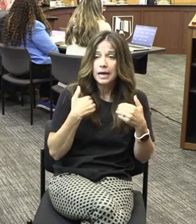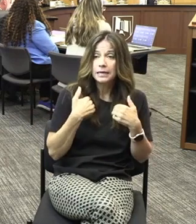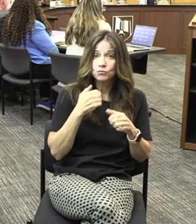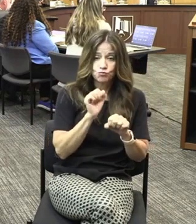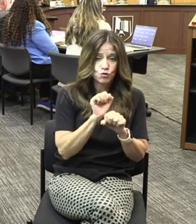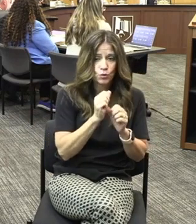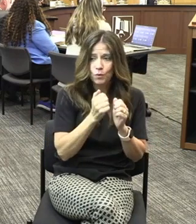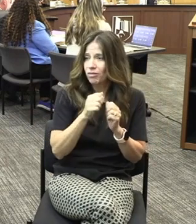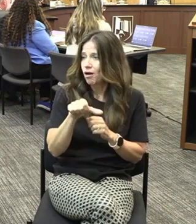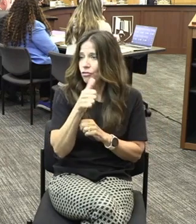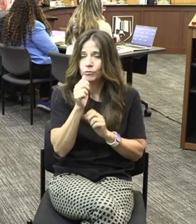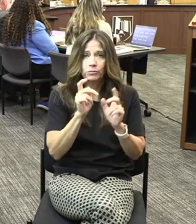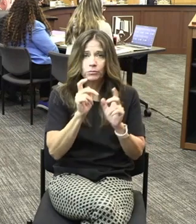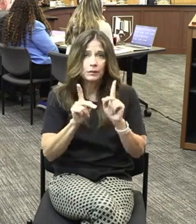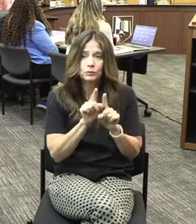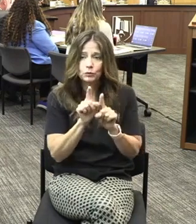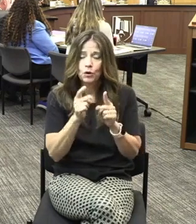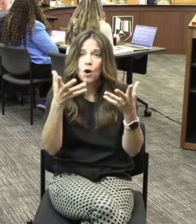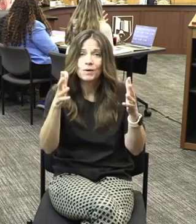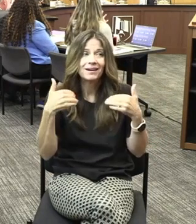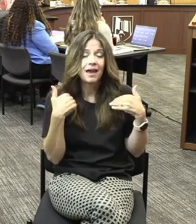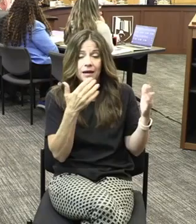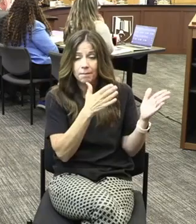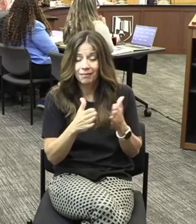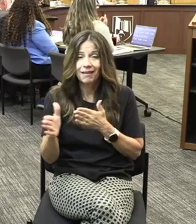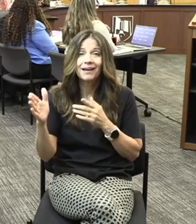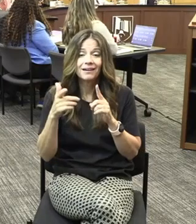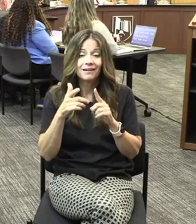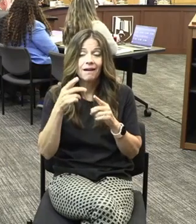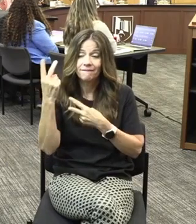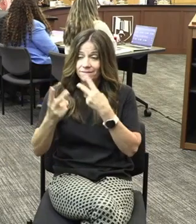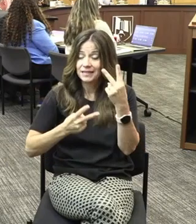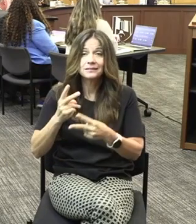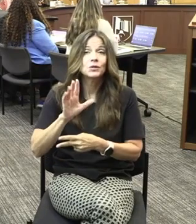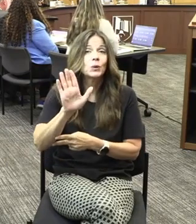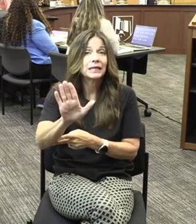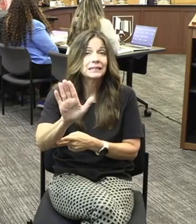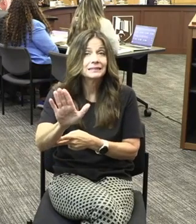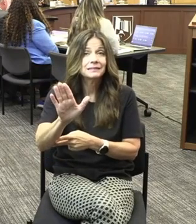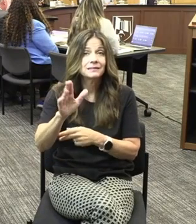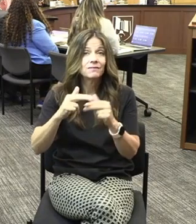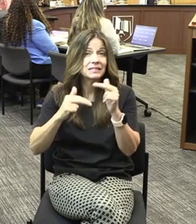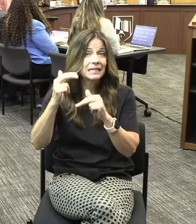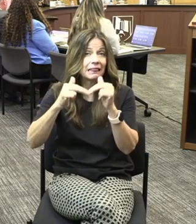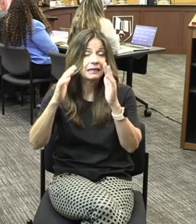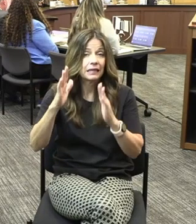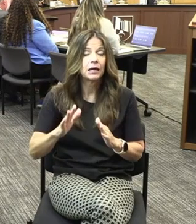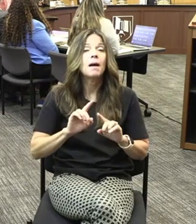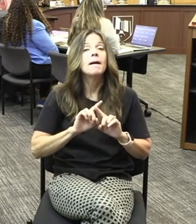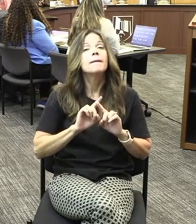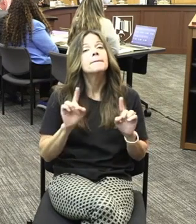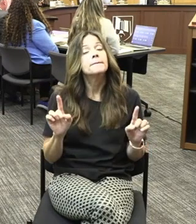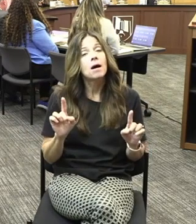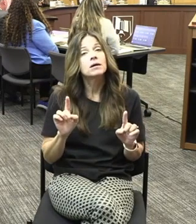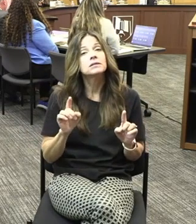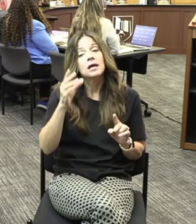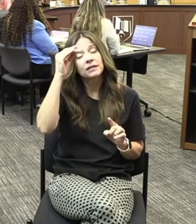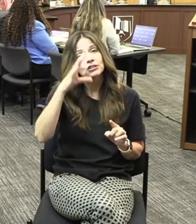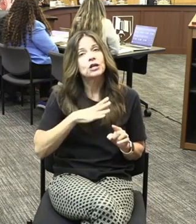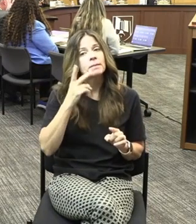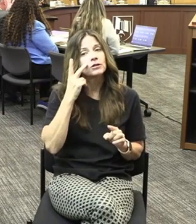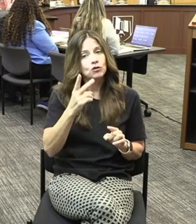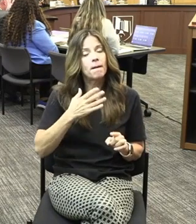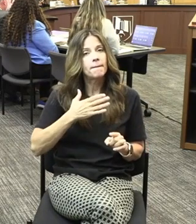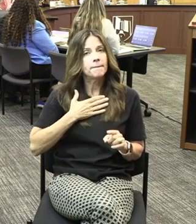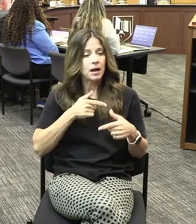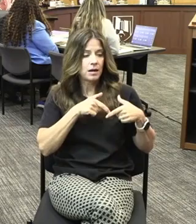his organization and already had a planned visit to one of his facilities. But needless to say, the gentleman saw my name tag